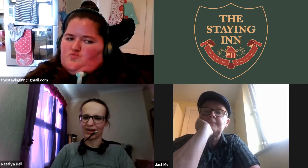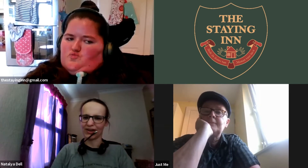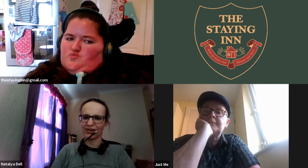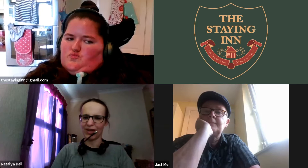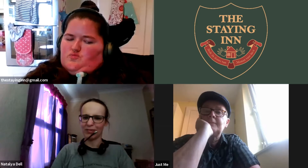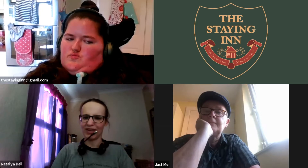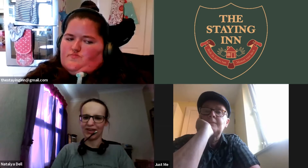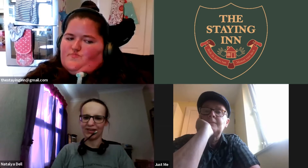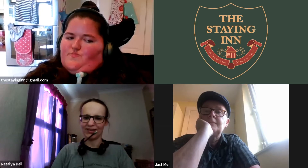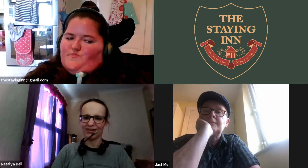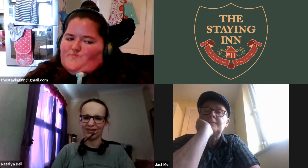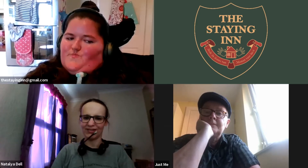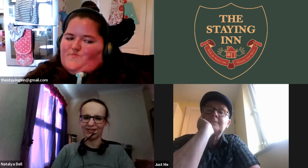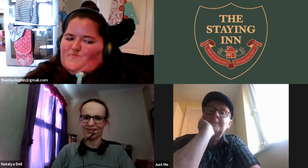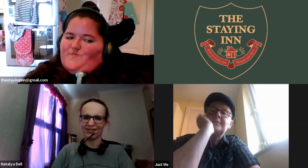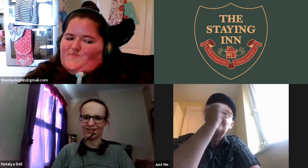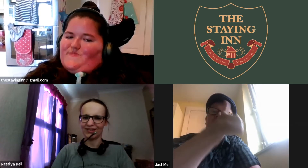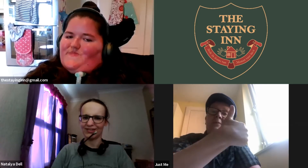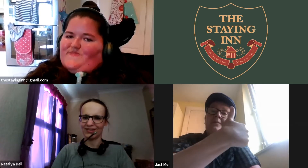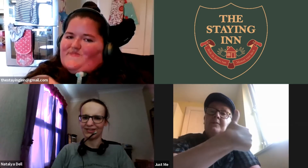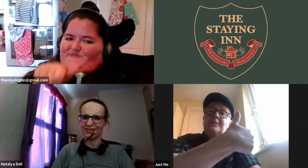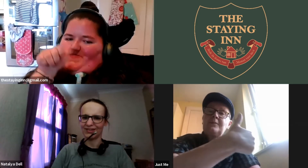Right, can you hear me?